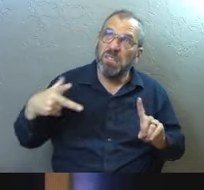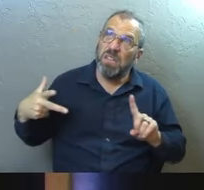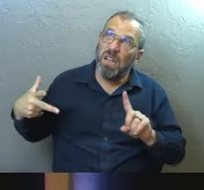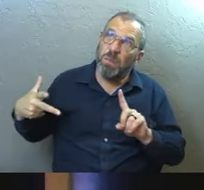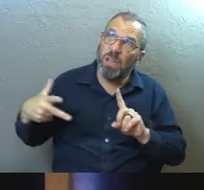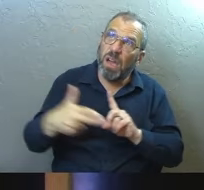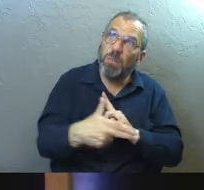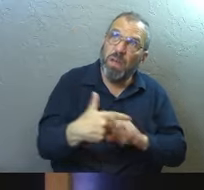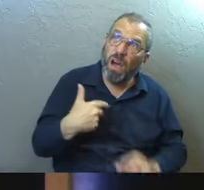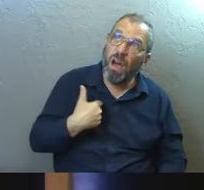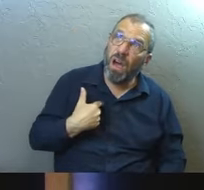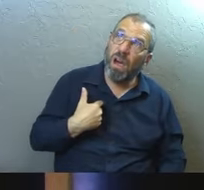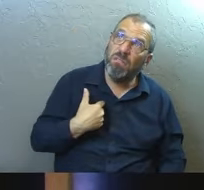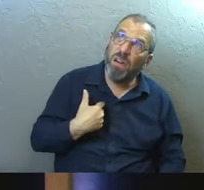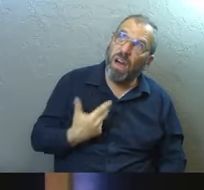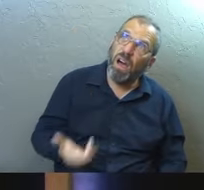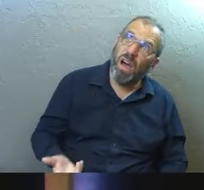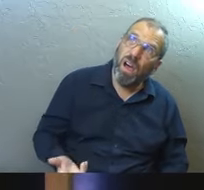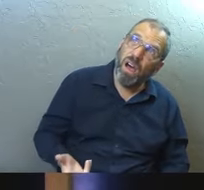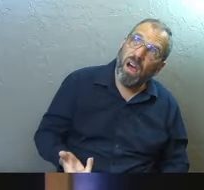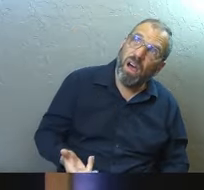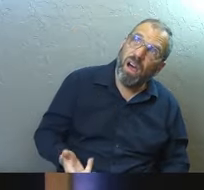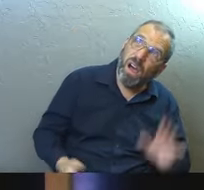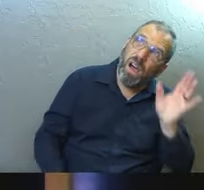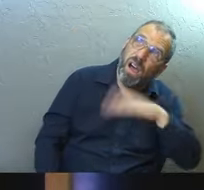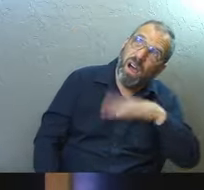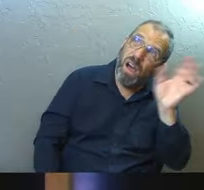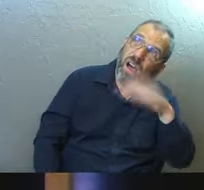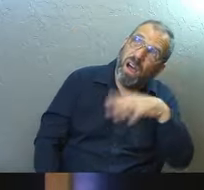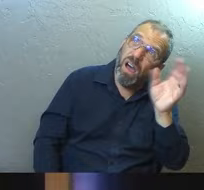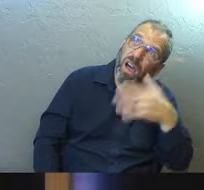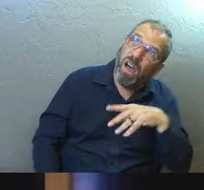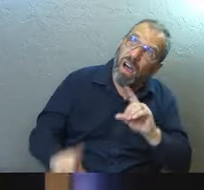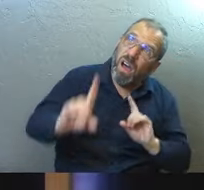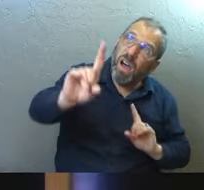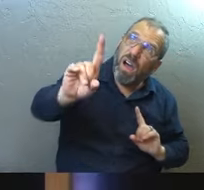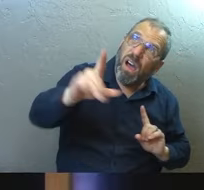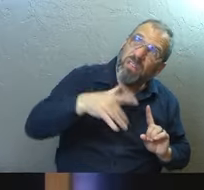cut off or something? Like, you know, like what's happening? I feel far